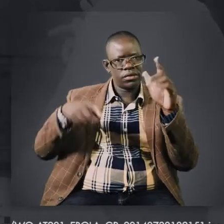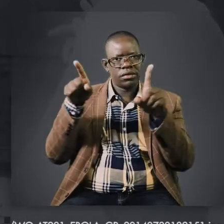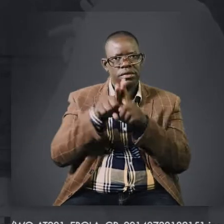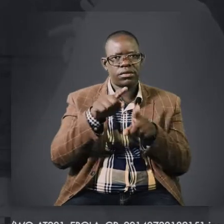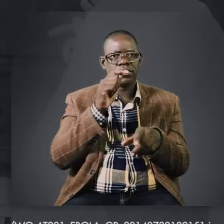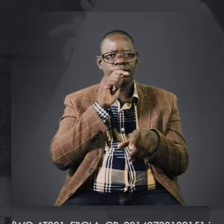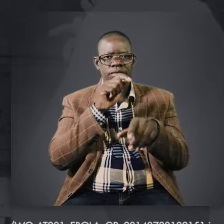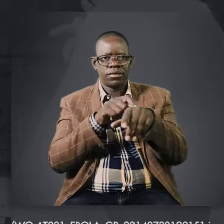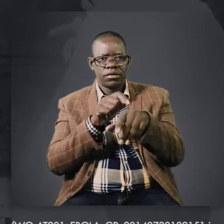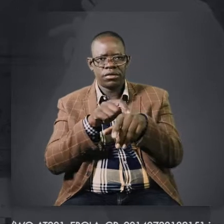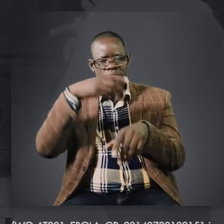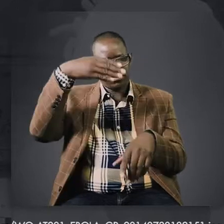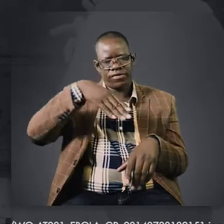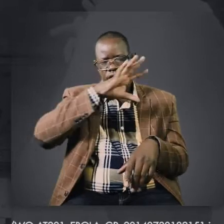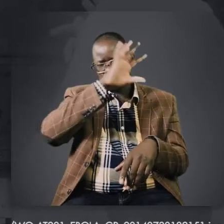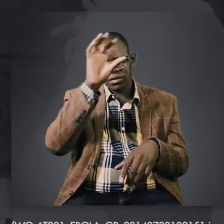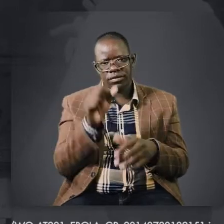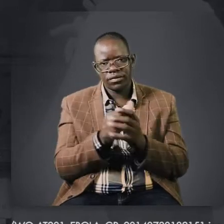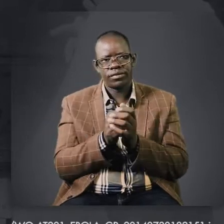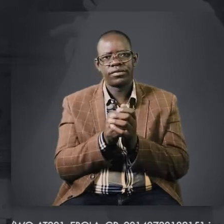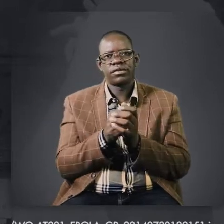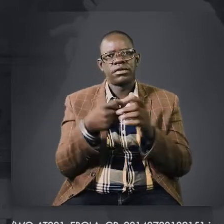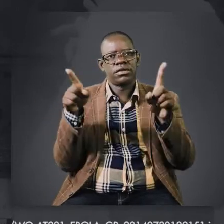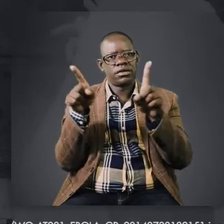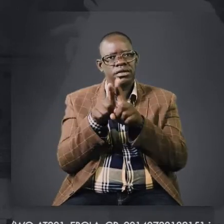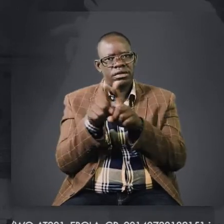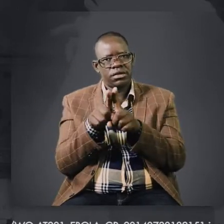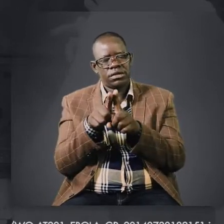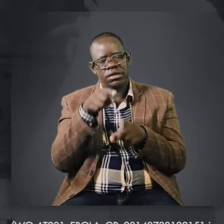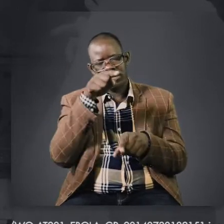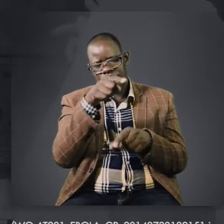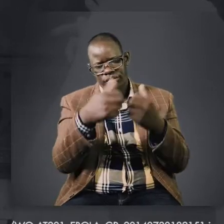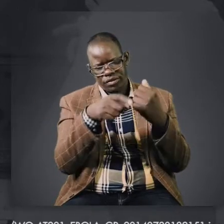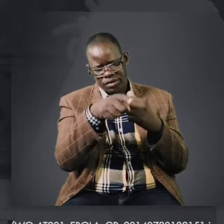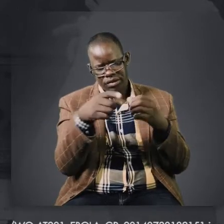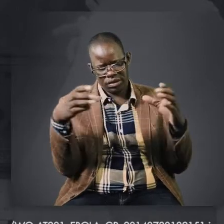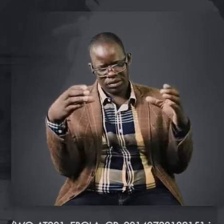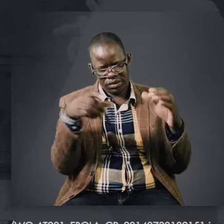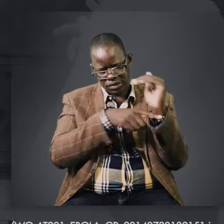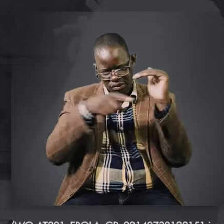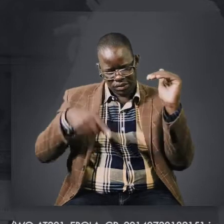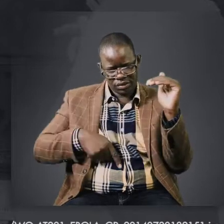as malaria in many African countries, it is an endemic to that country.